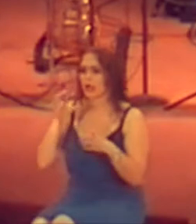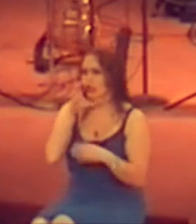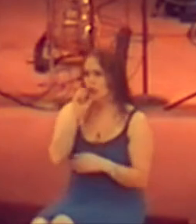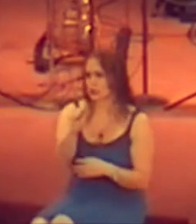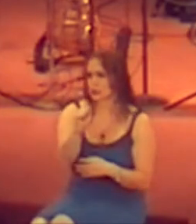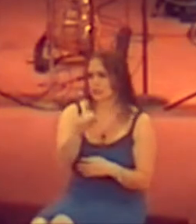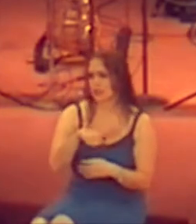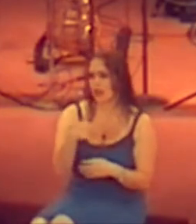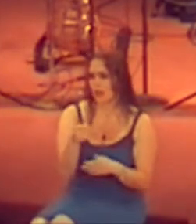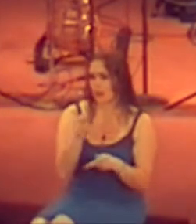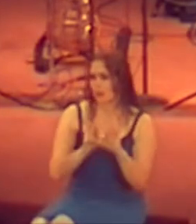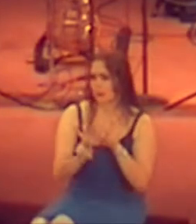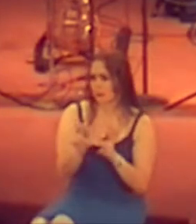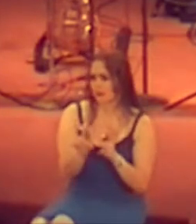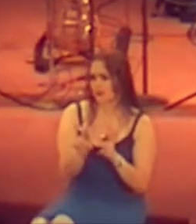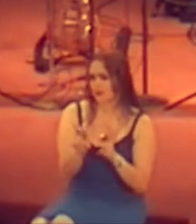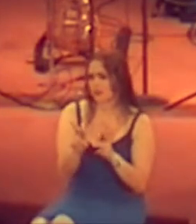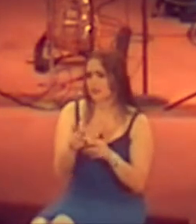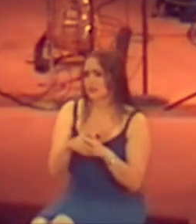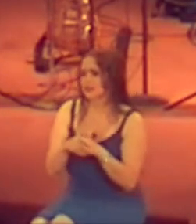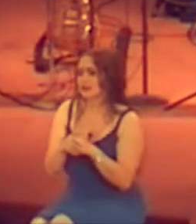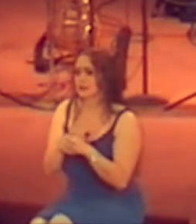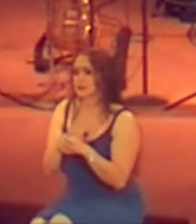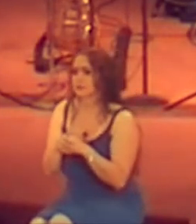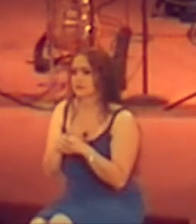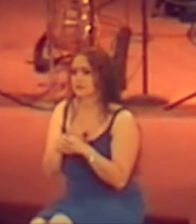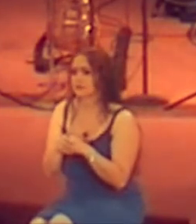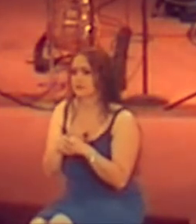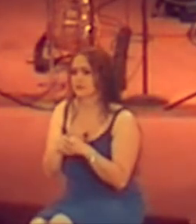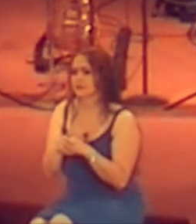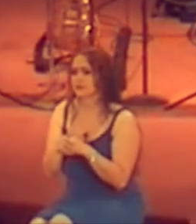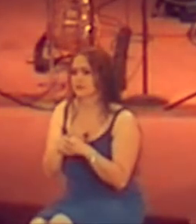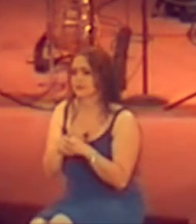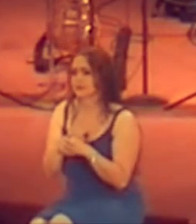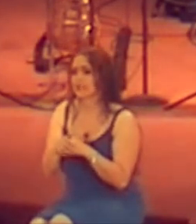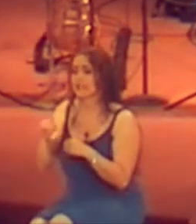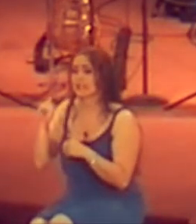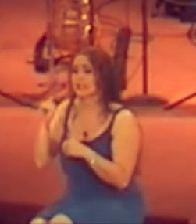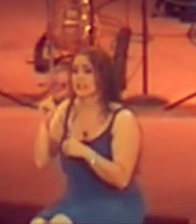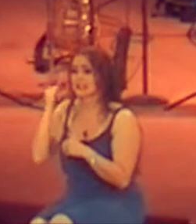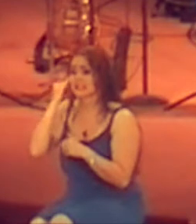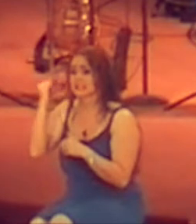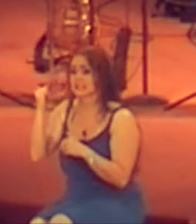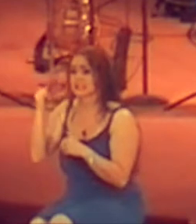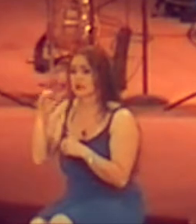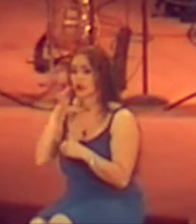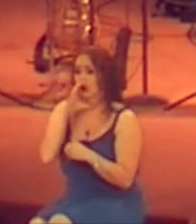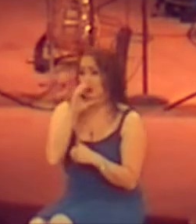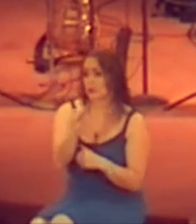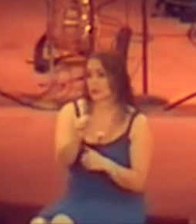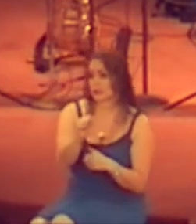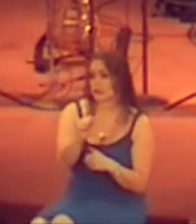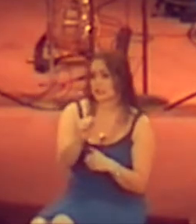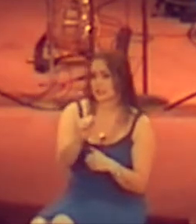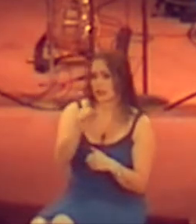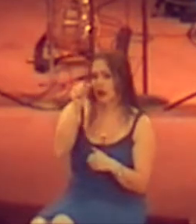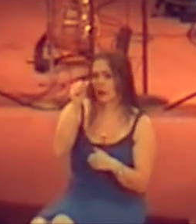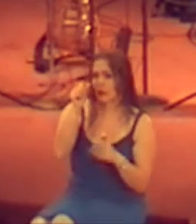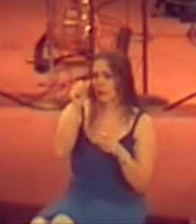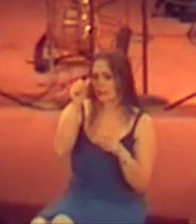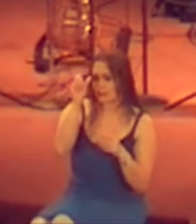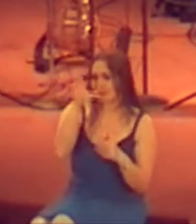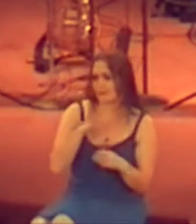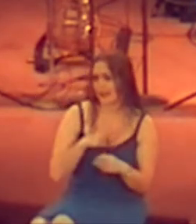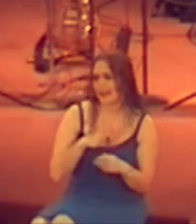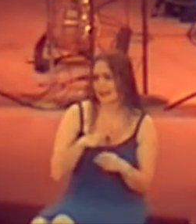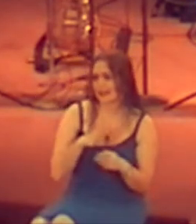human speech. James's disgust is founded on the self-defeating idea of cursing someone made in the image of God. This implies